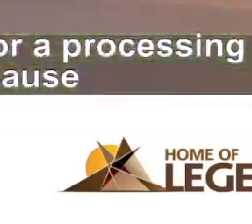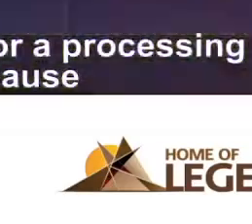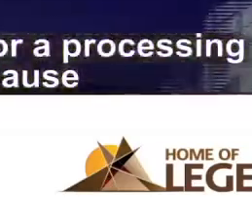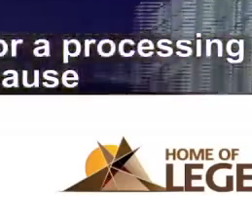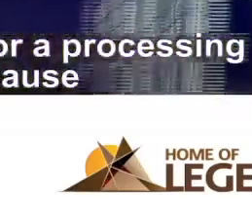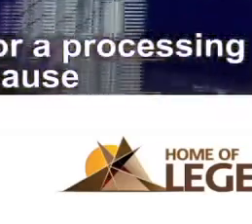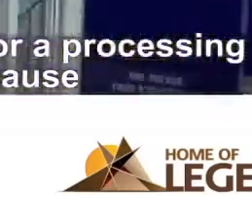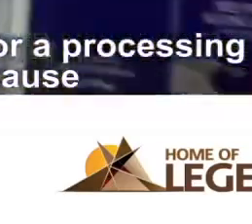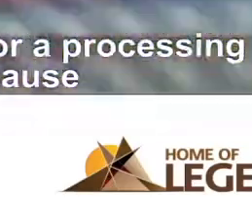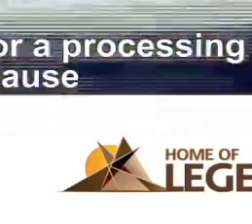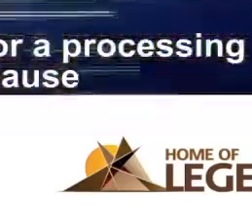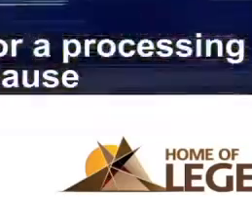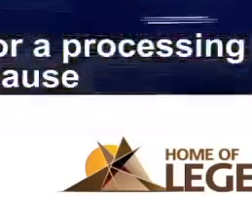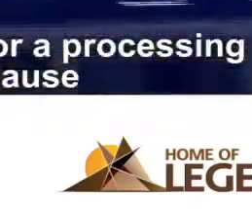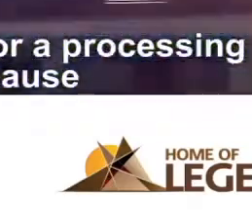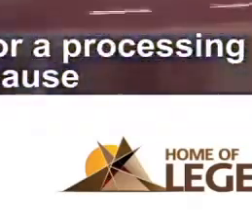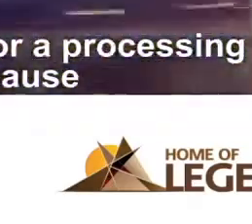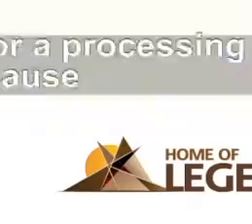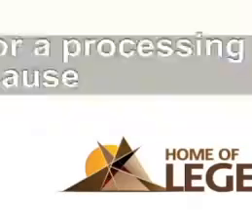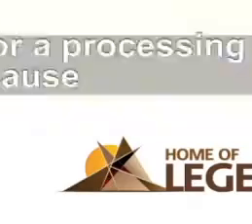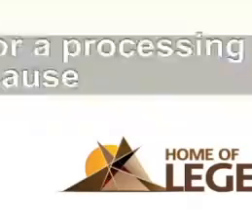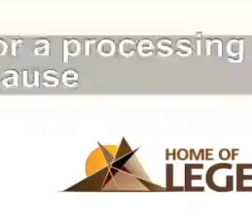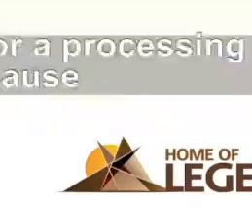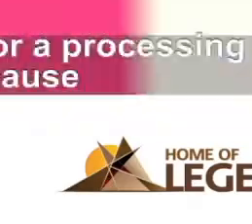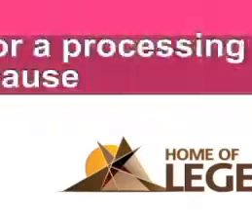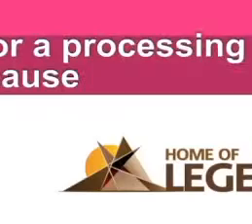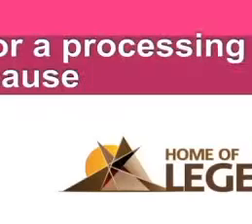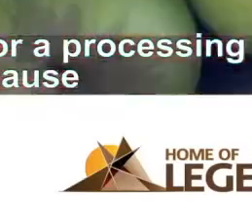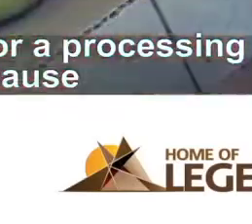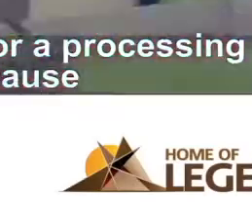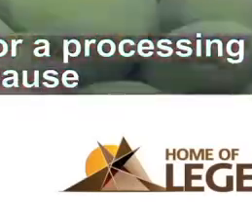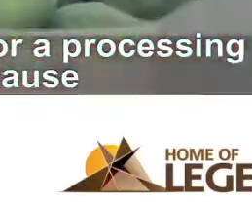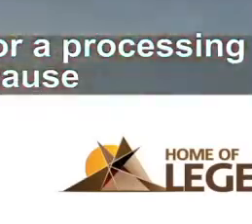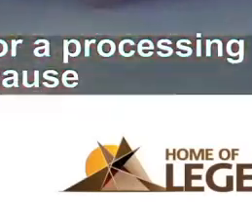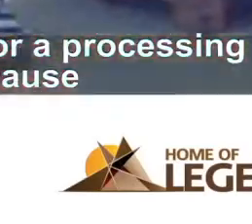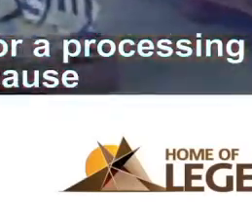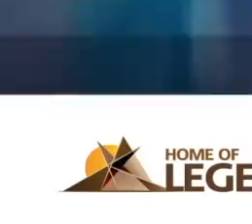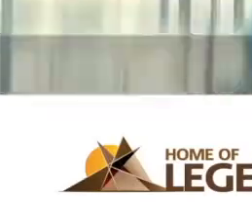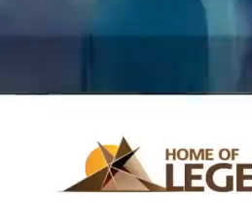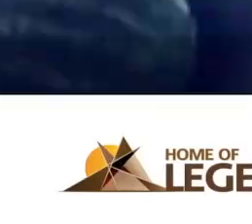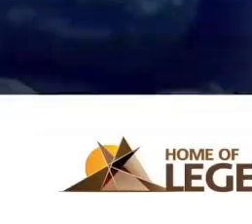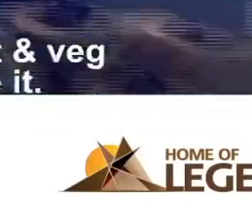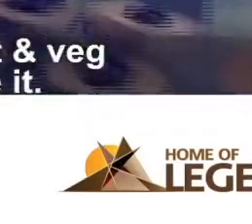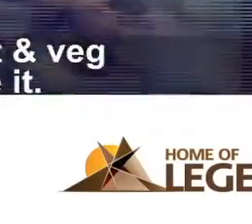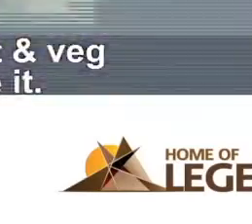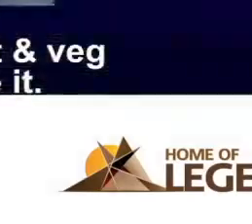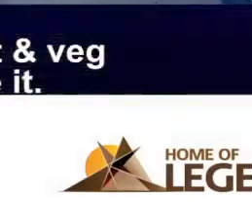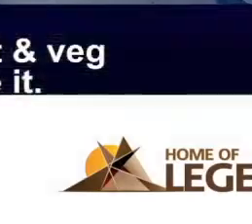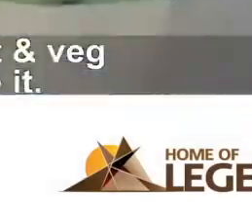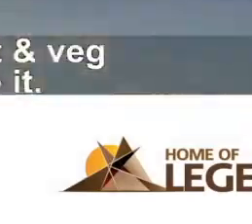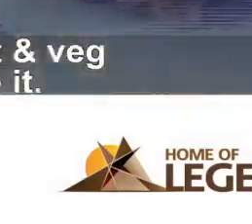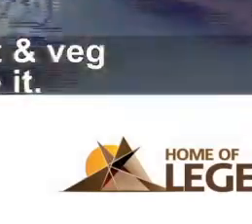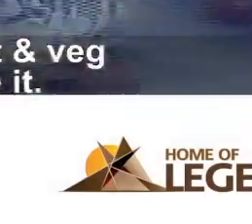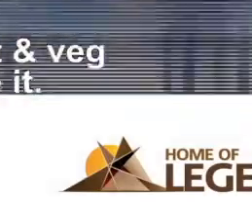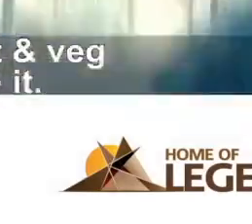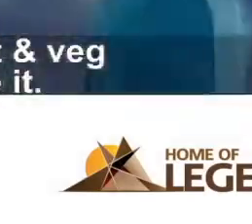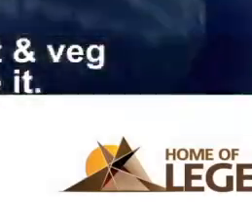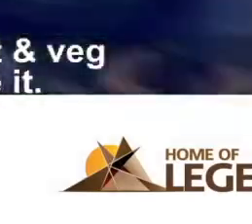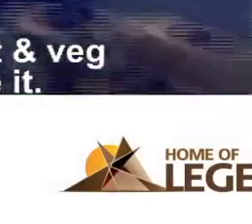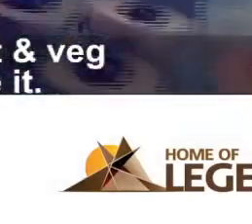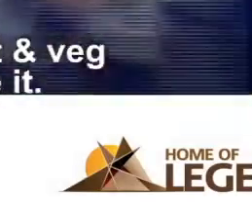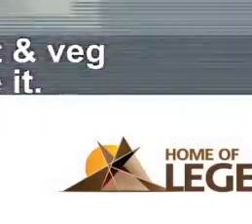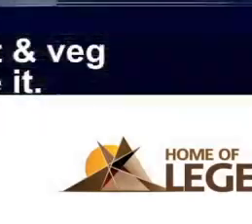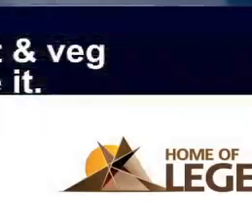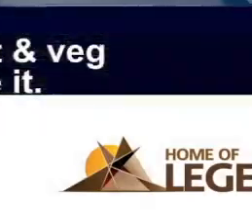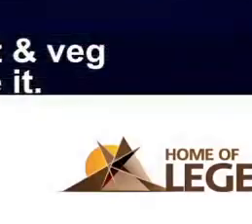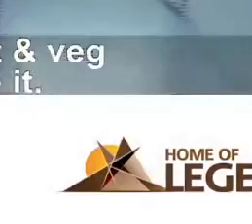in that applied for a processing facility to do chopping, cutting and dicing because I saw that if you're going to open just